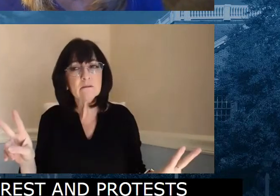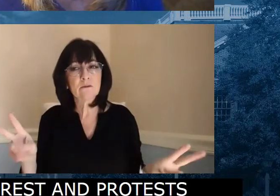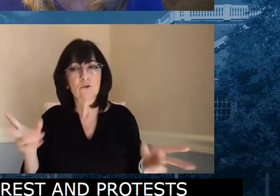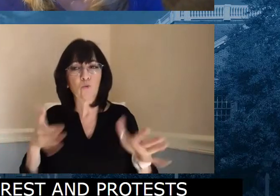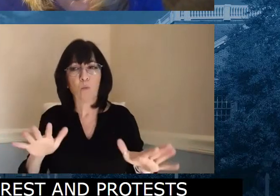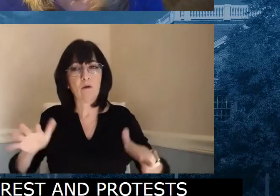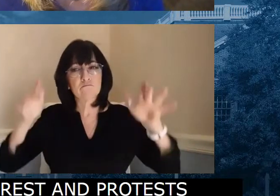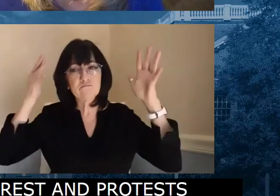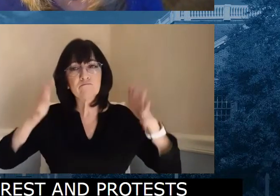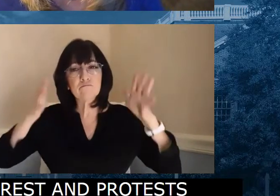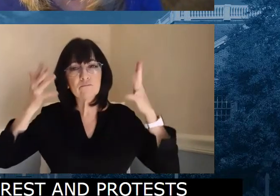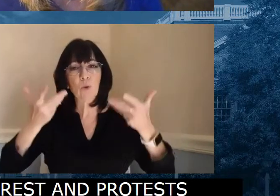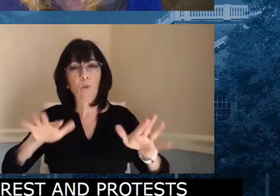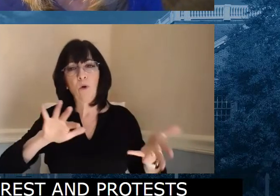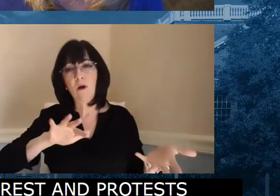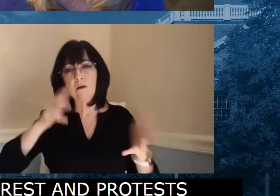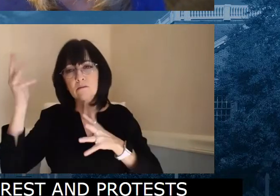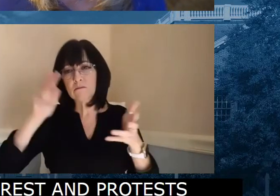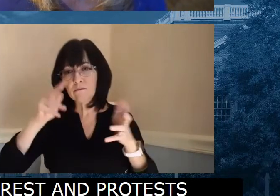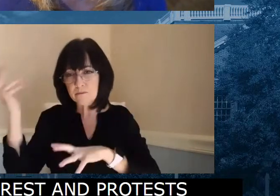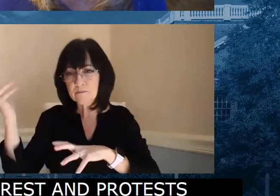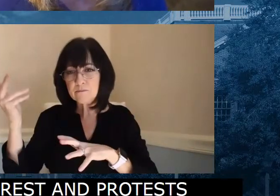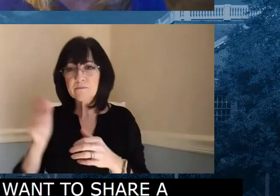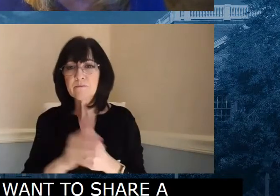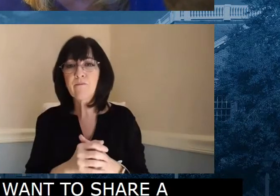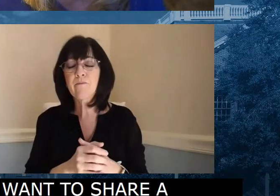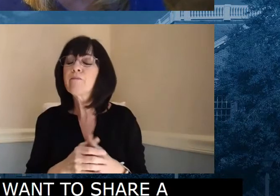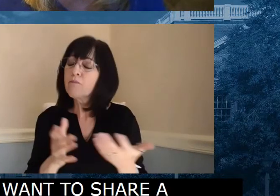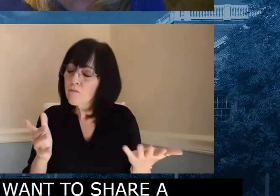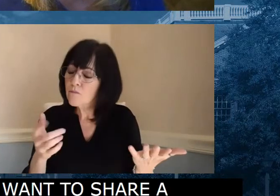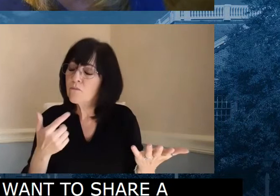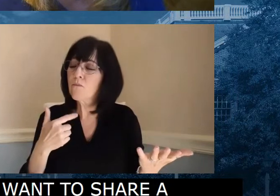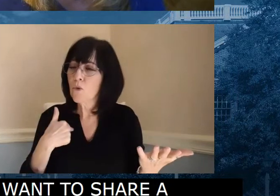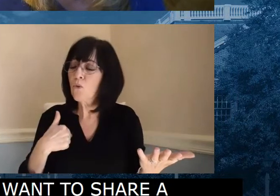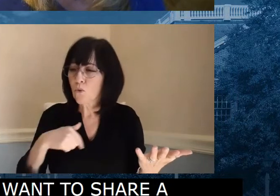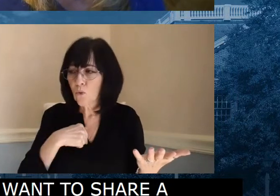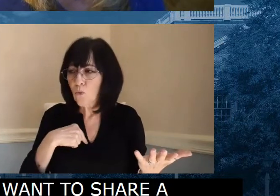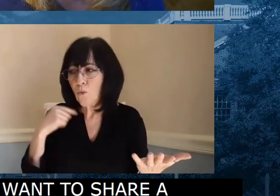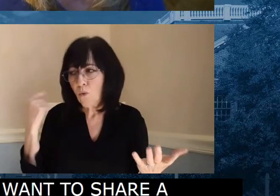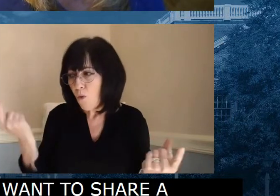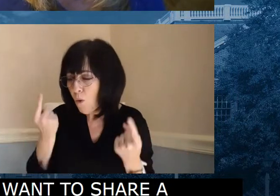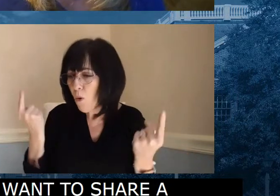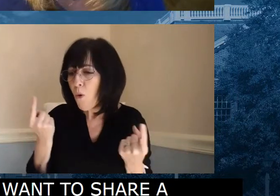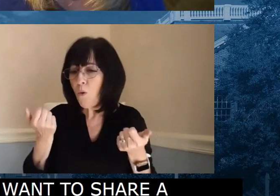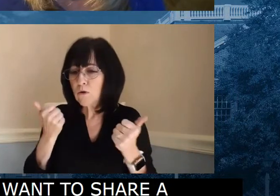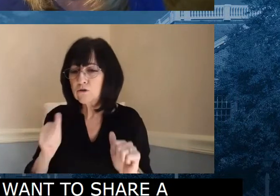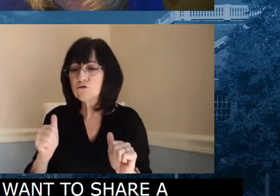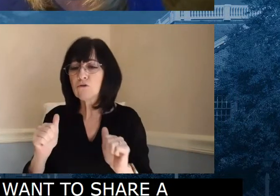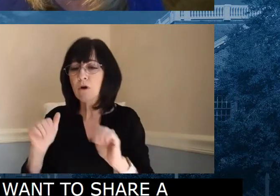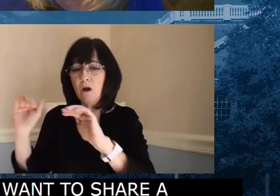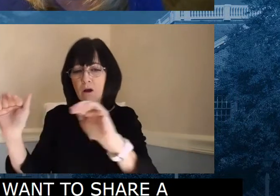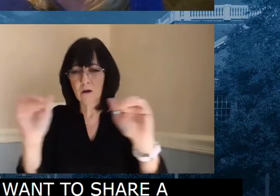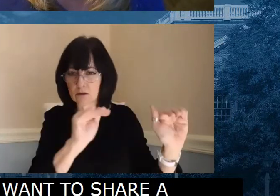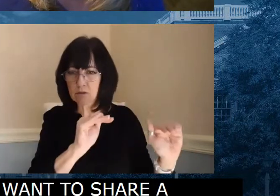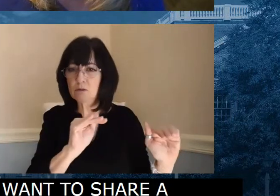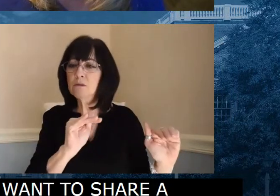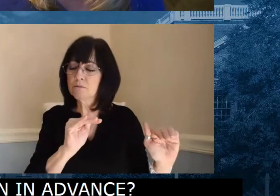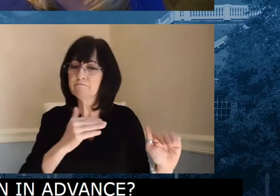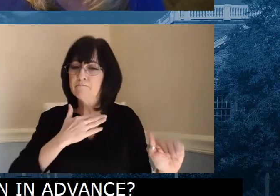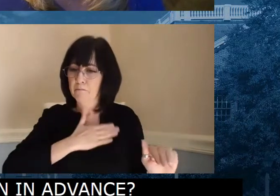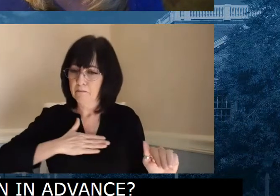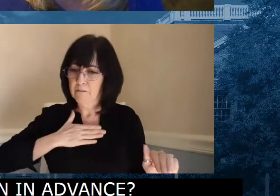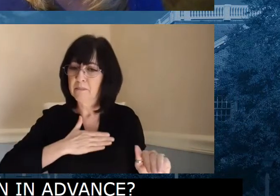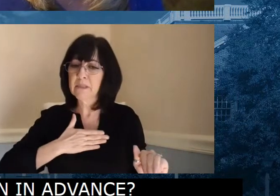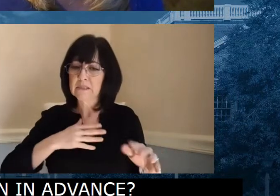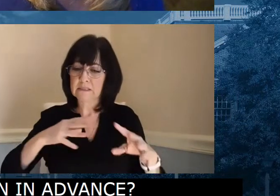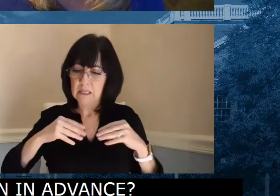try to get a message out for folks to be calm and to accept the decision of the